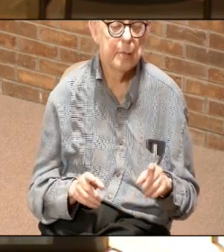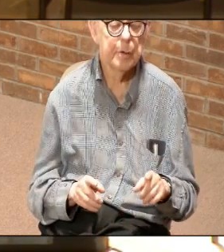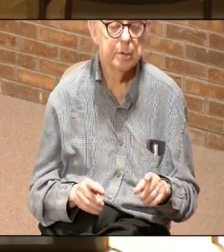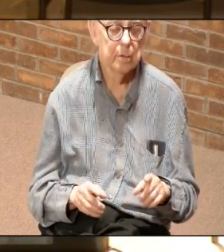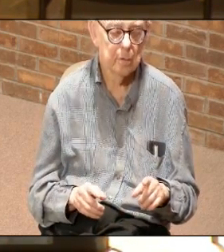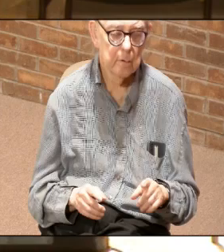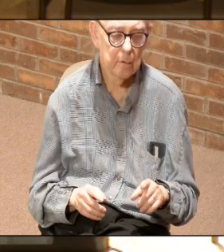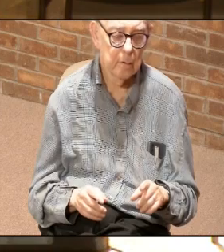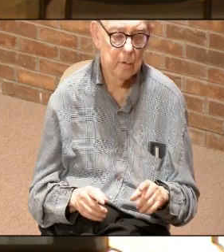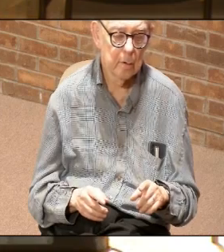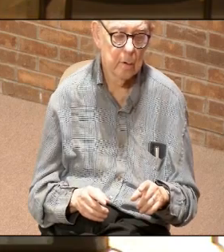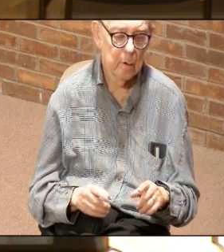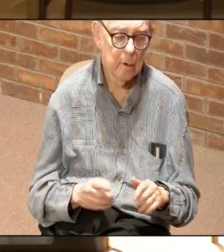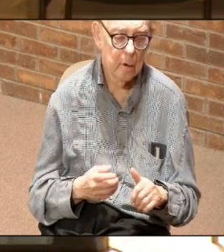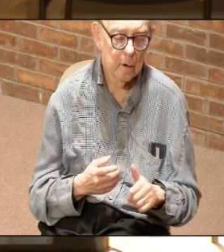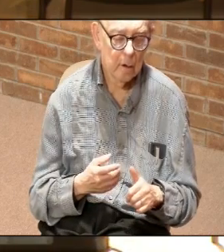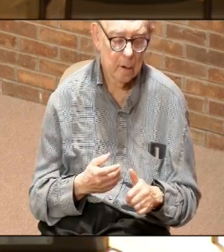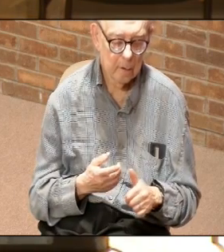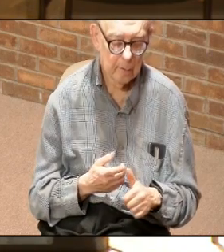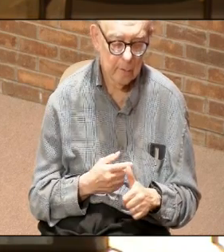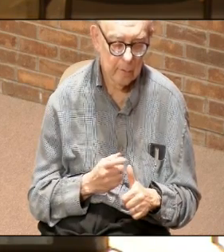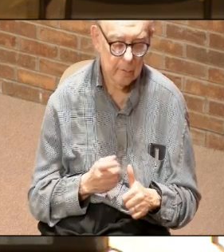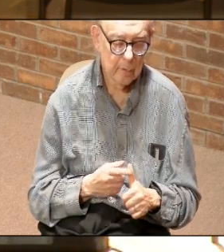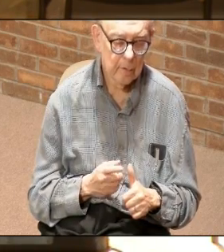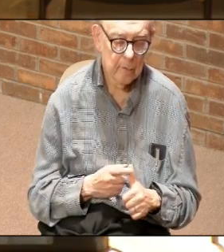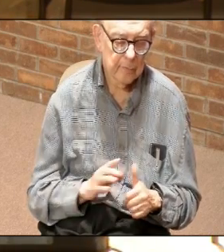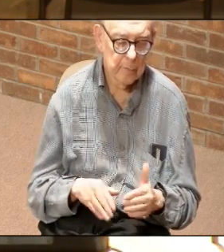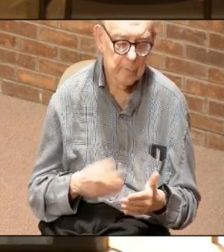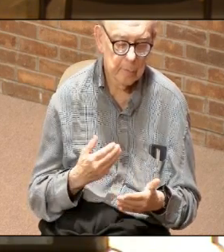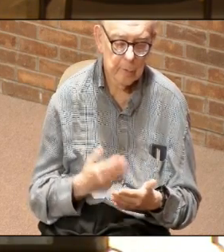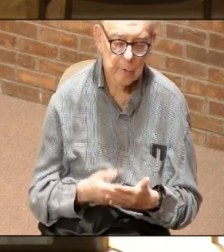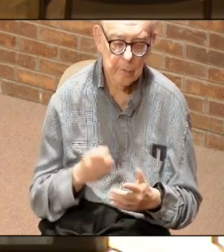occur from birth to wherever.